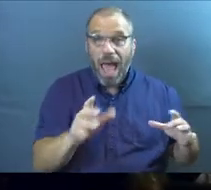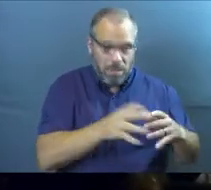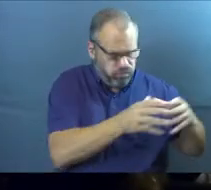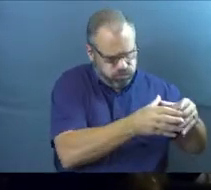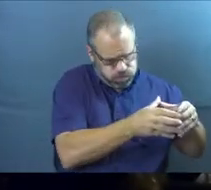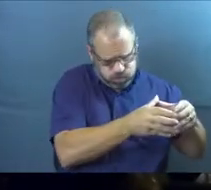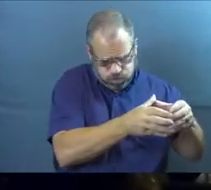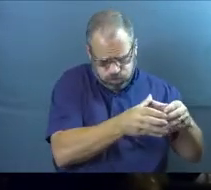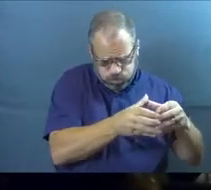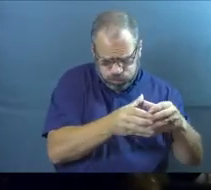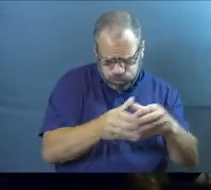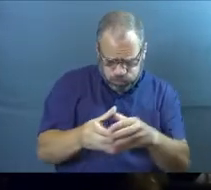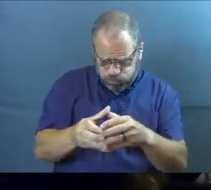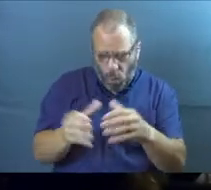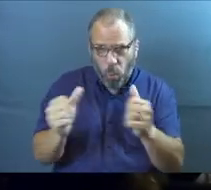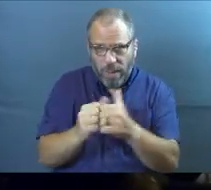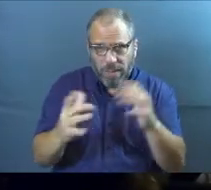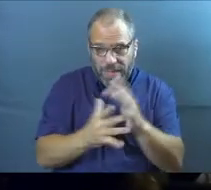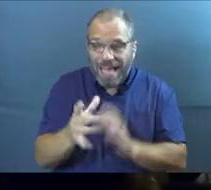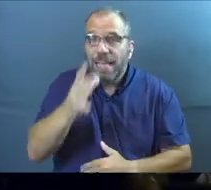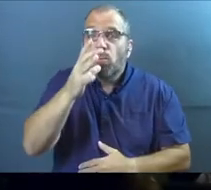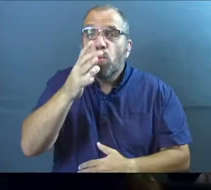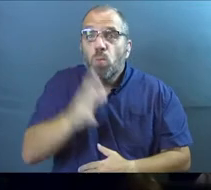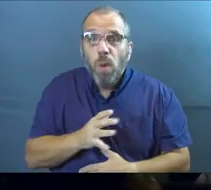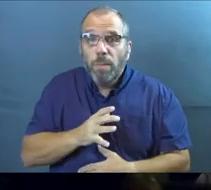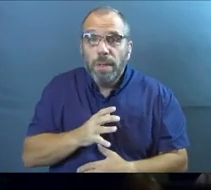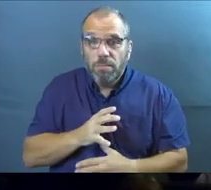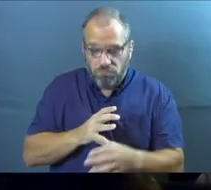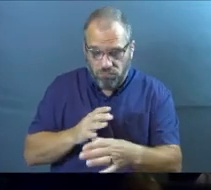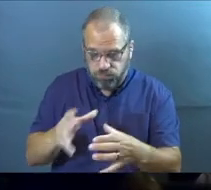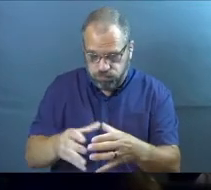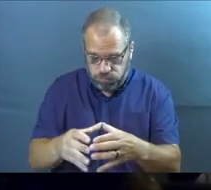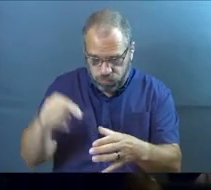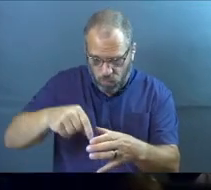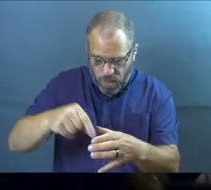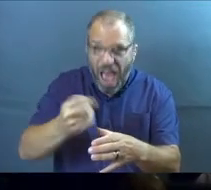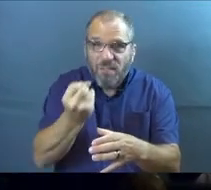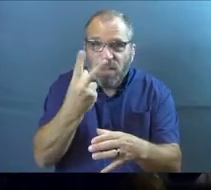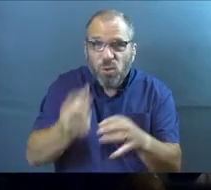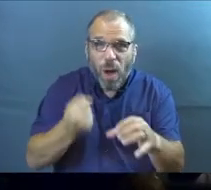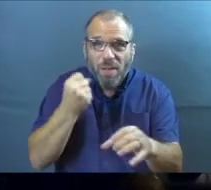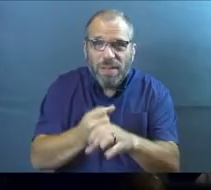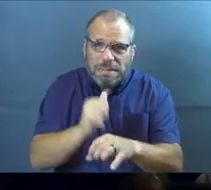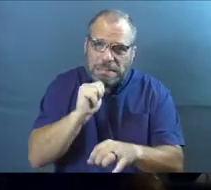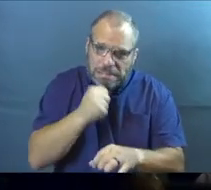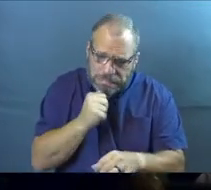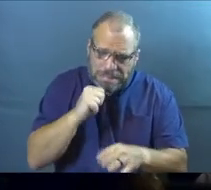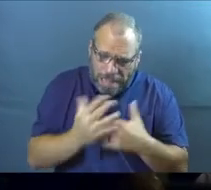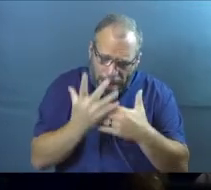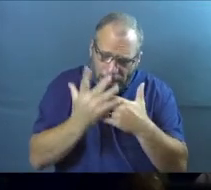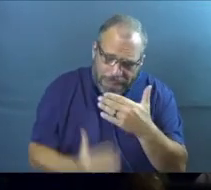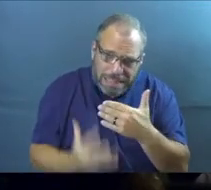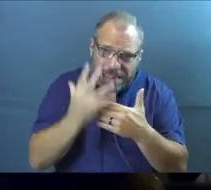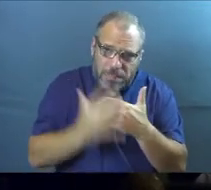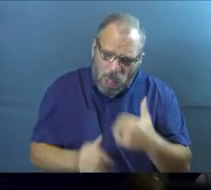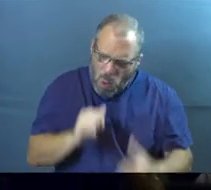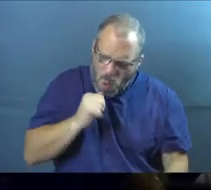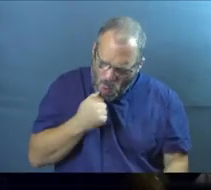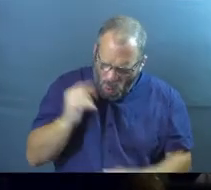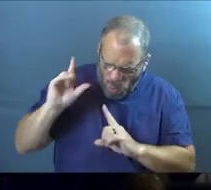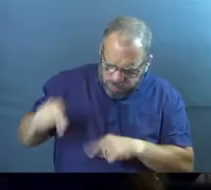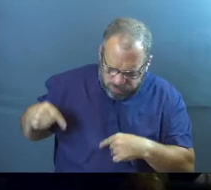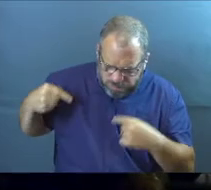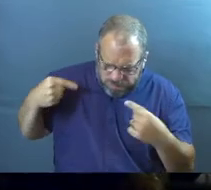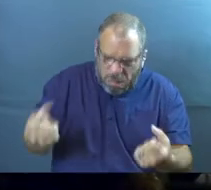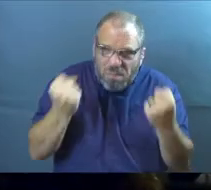followed, crowding around Jesus. And a woman in the crowd had suffered for 12 years with constant bleeding. And she had suffered a